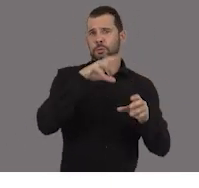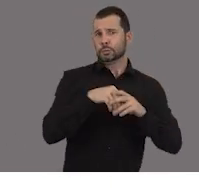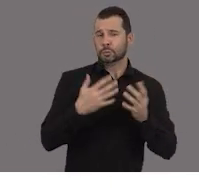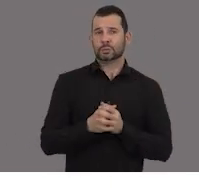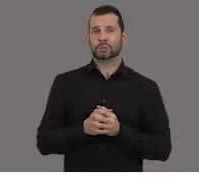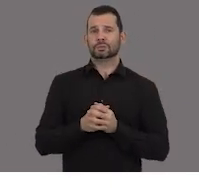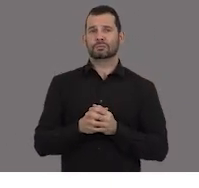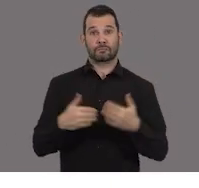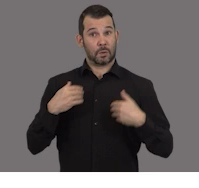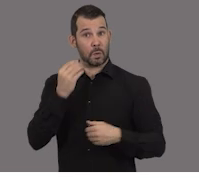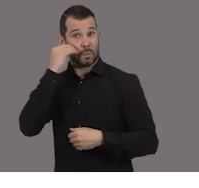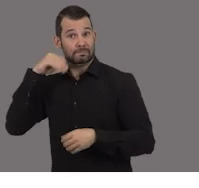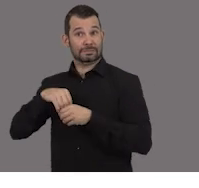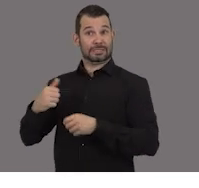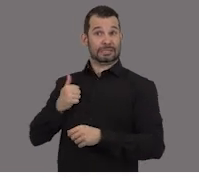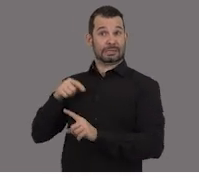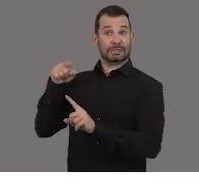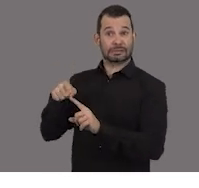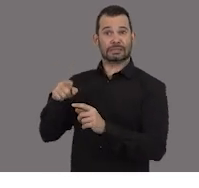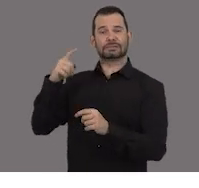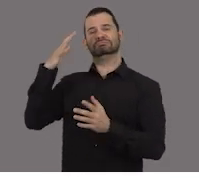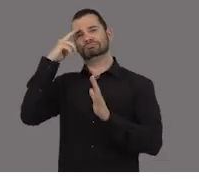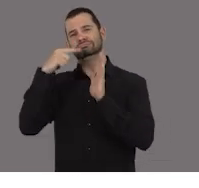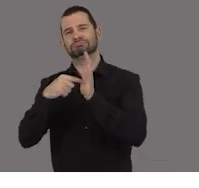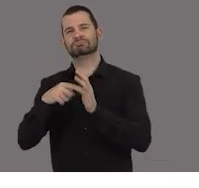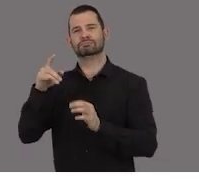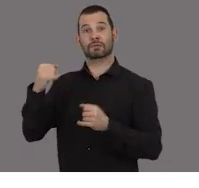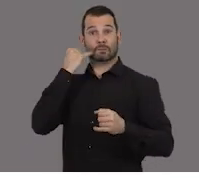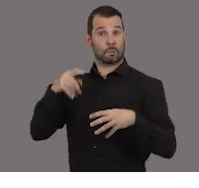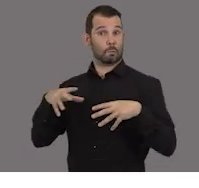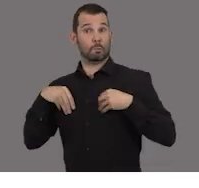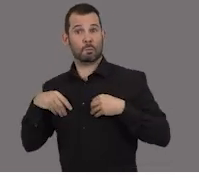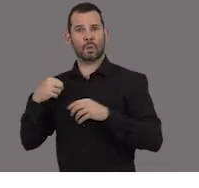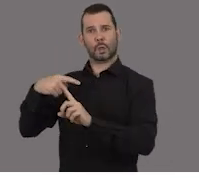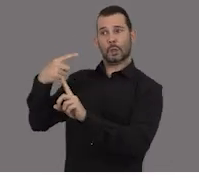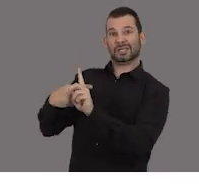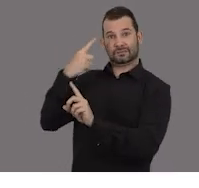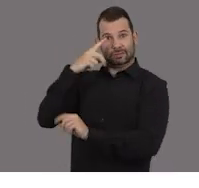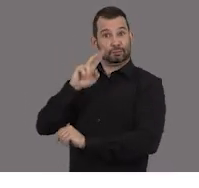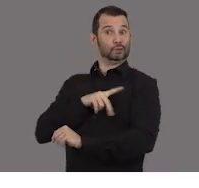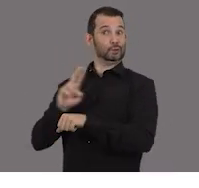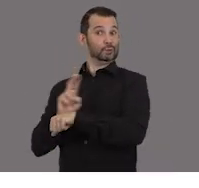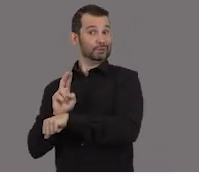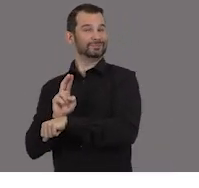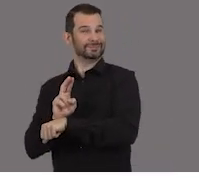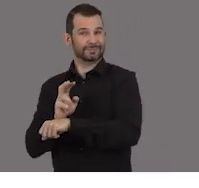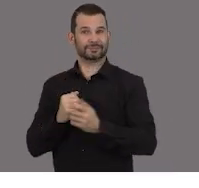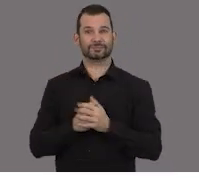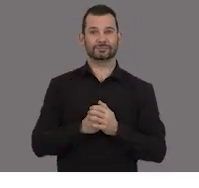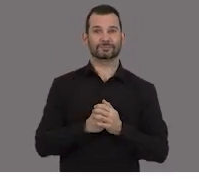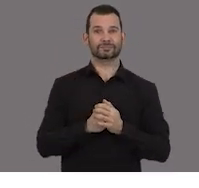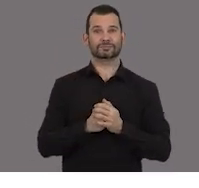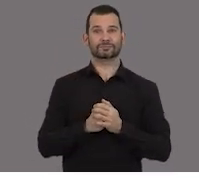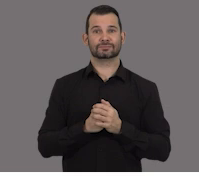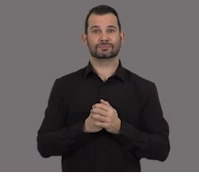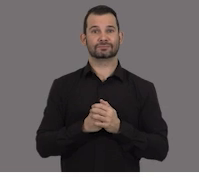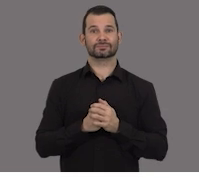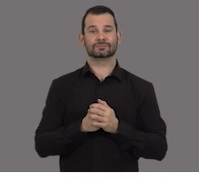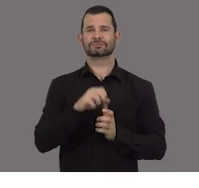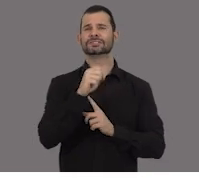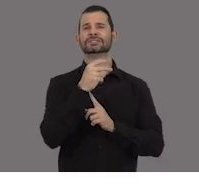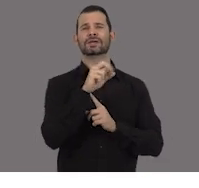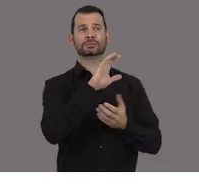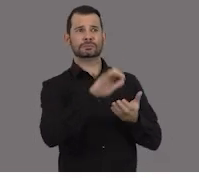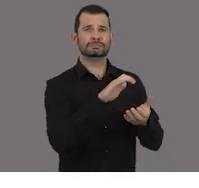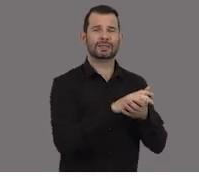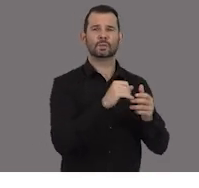may include a home in Canada, for instance, if you own or rent for personal use,